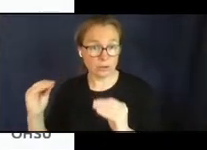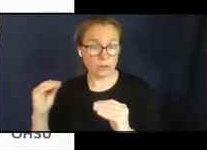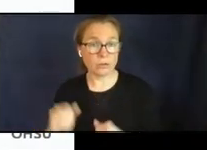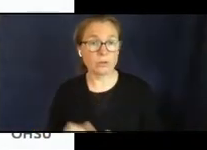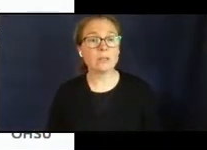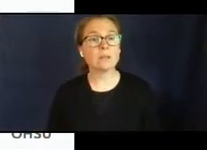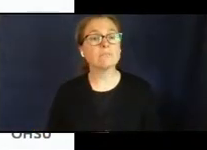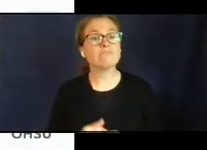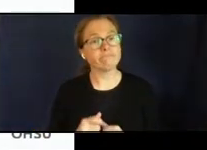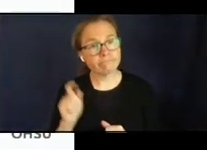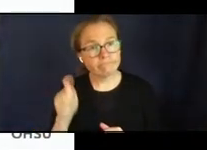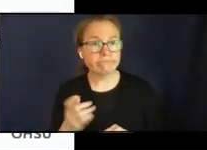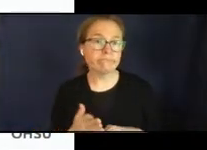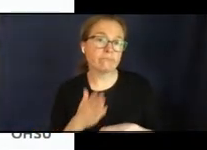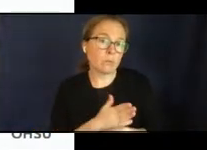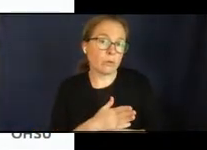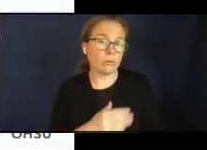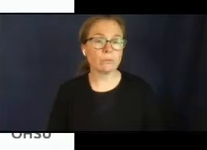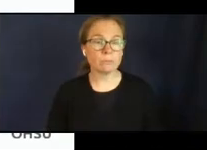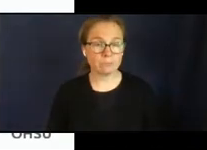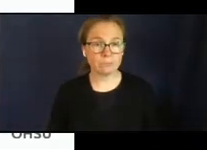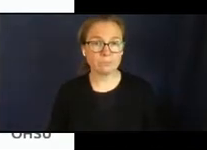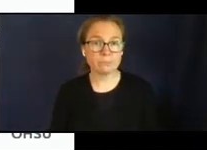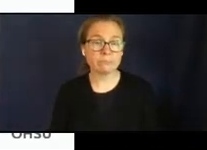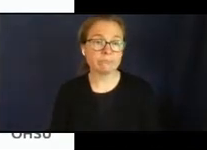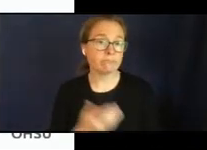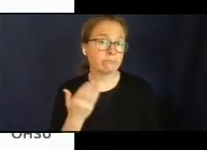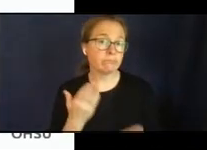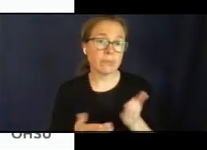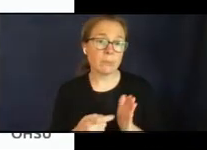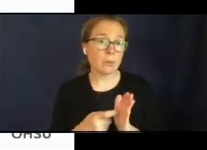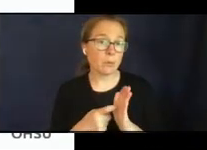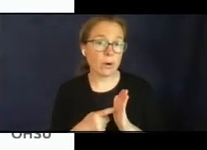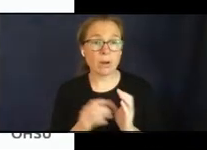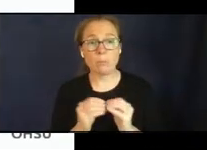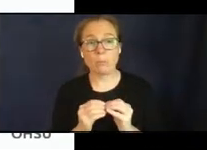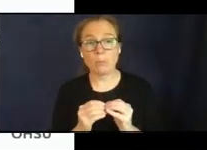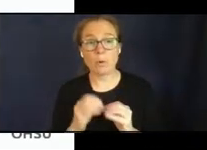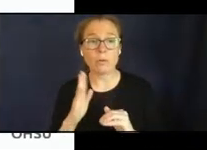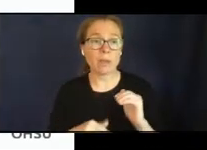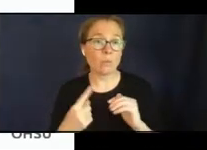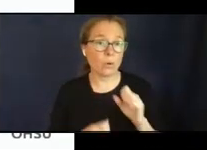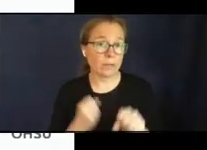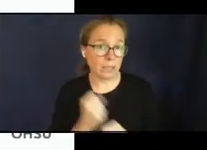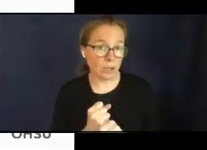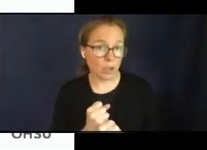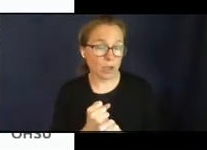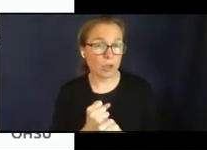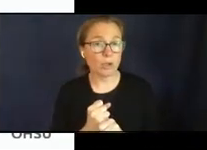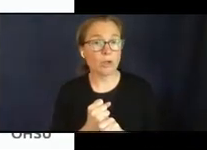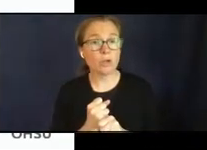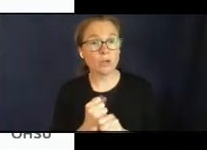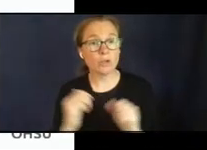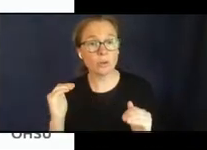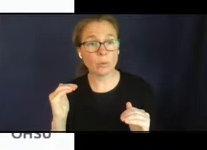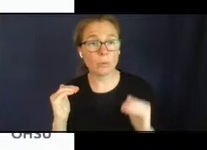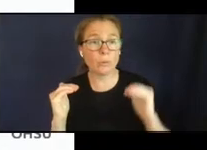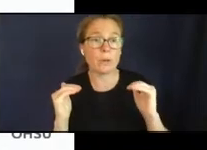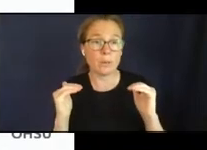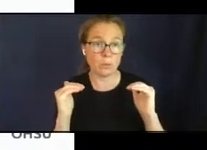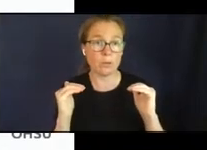do. And it may take more than a single year's budget in order to bring us up to a